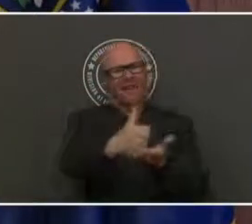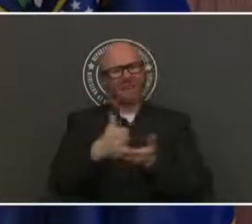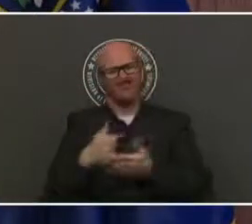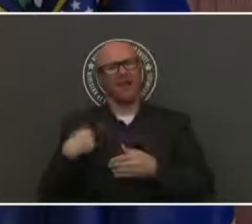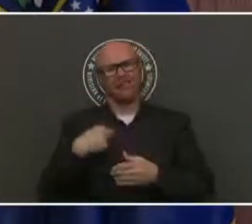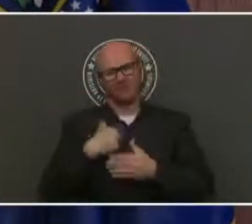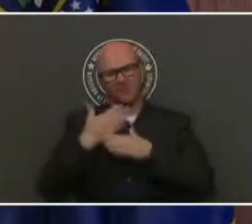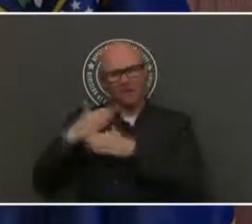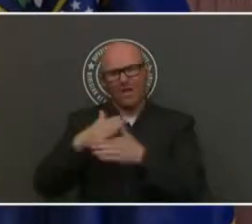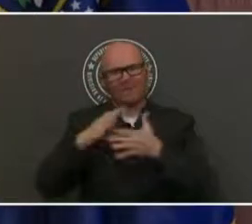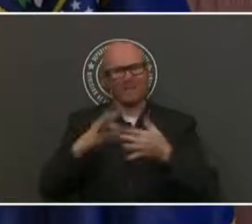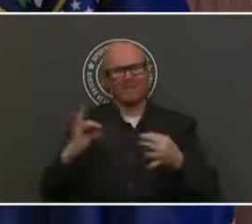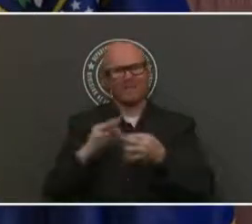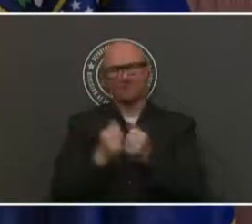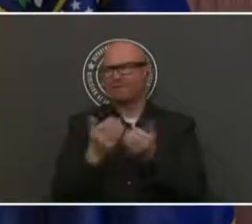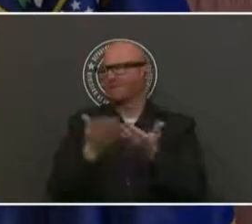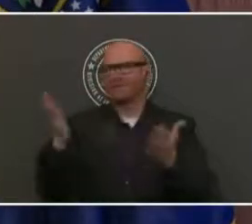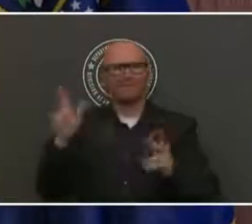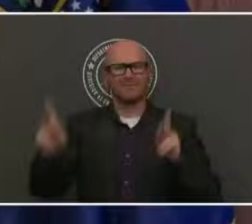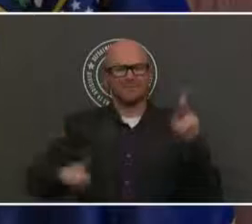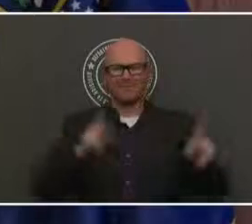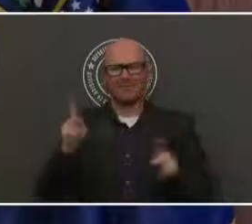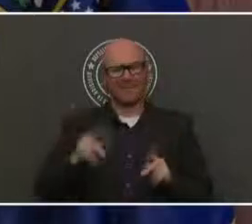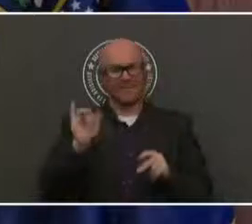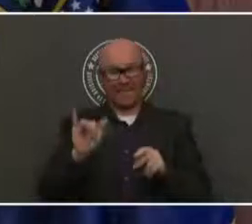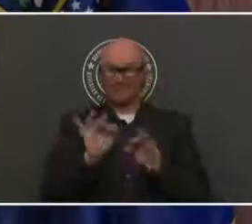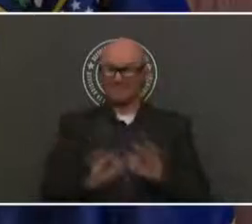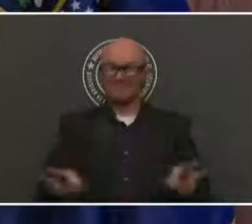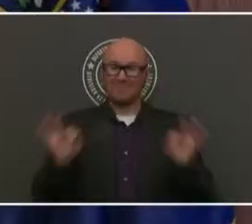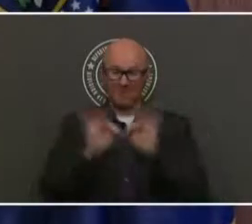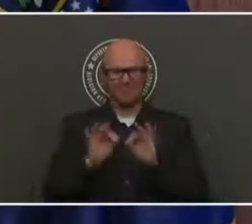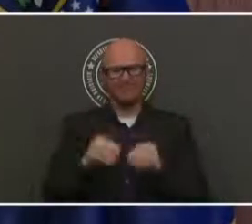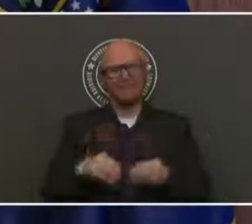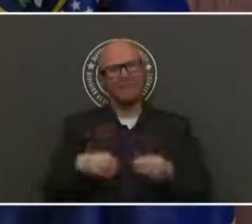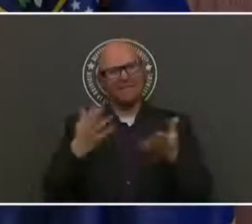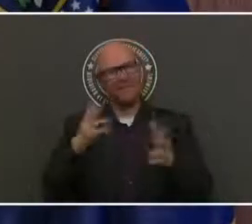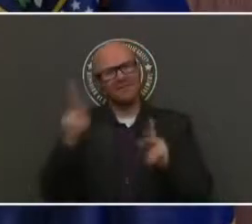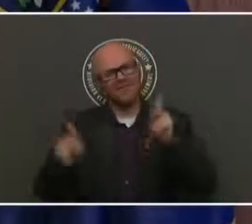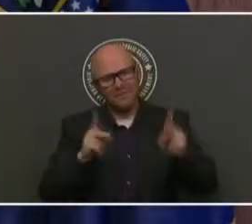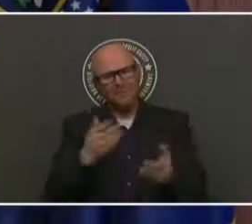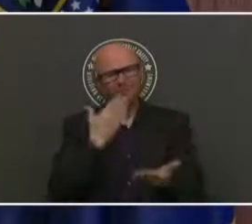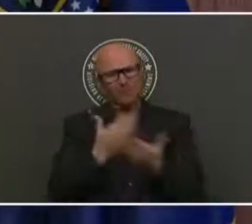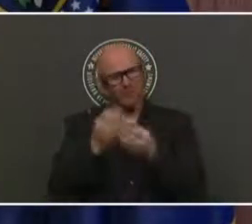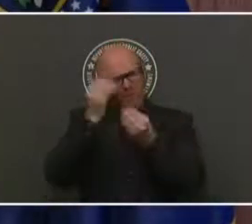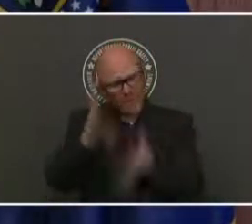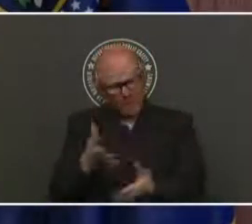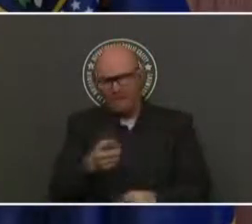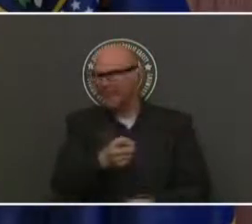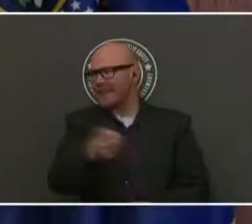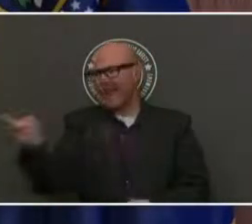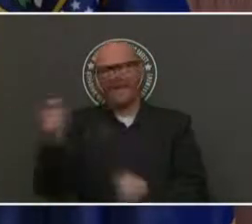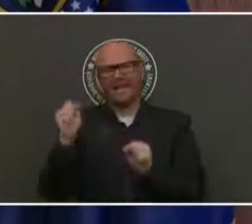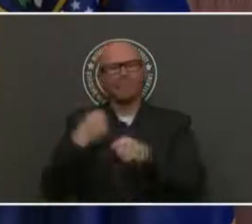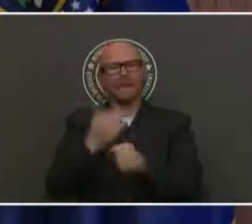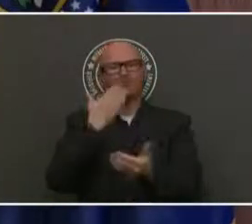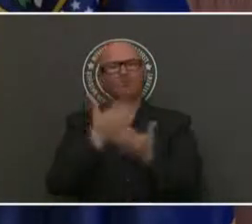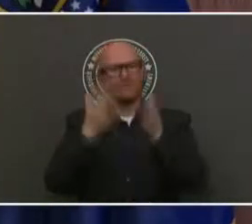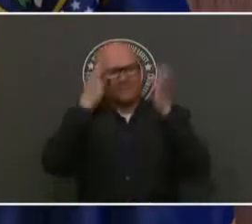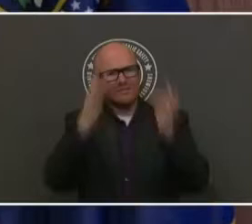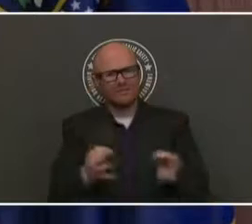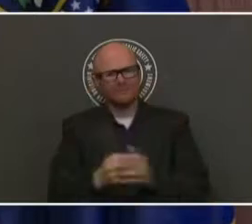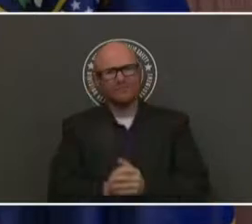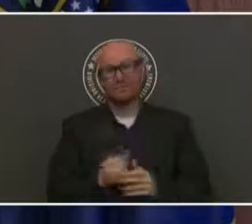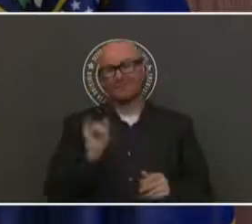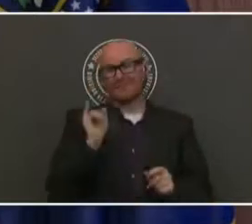about. That I think is the most important thing. I think if we give people good information, they'll make the right decision. When you realize that you're far